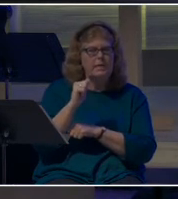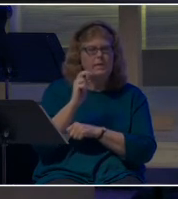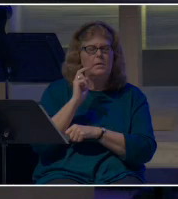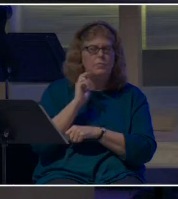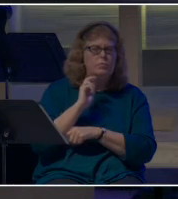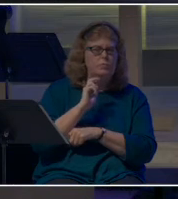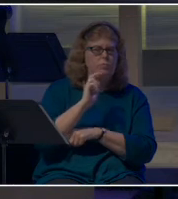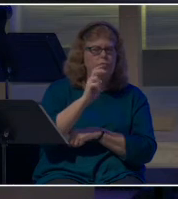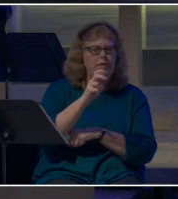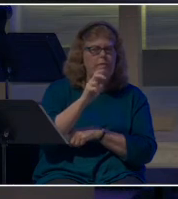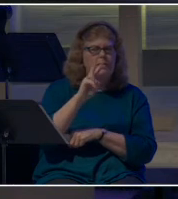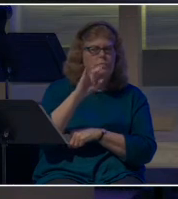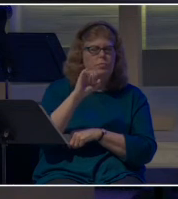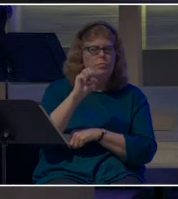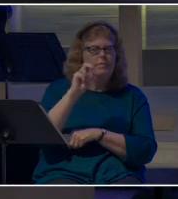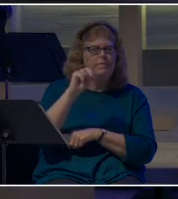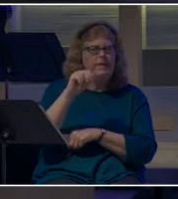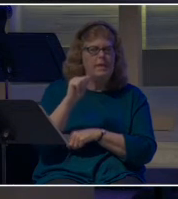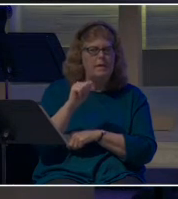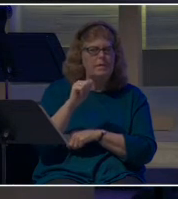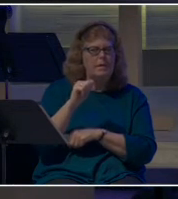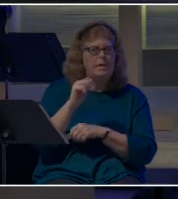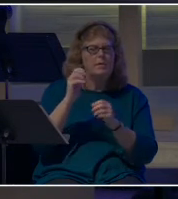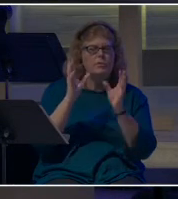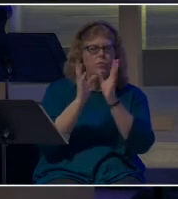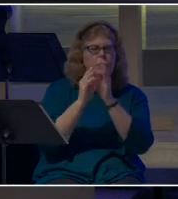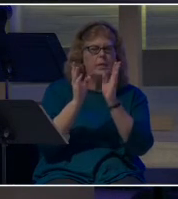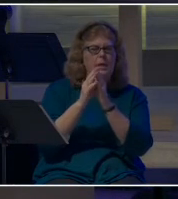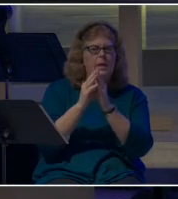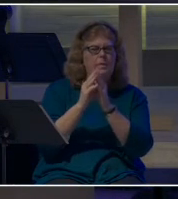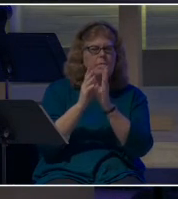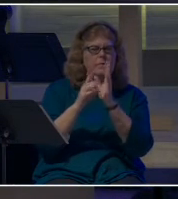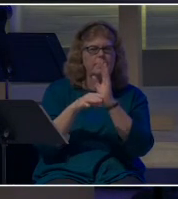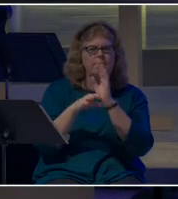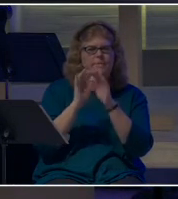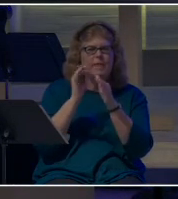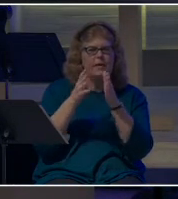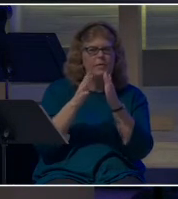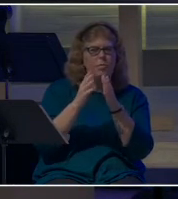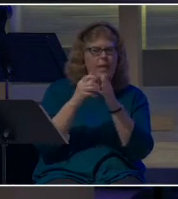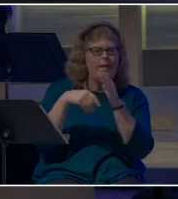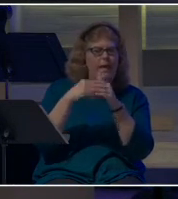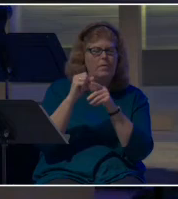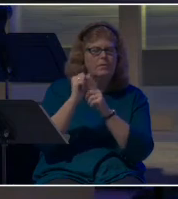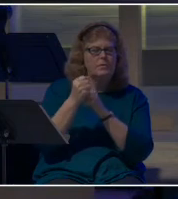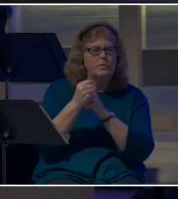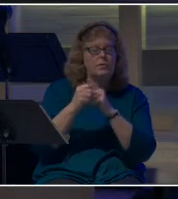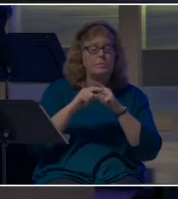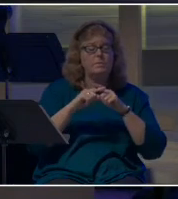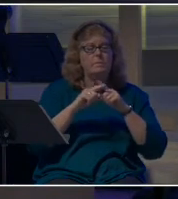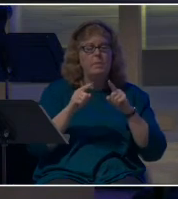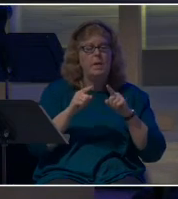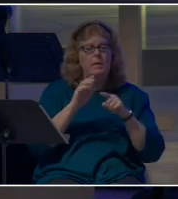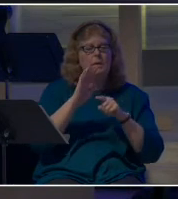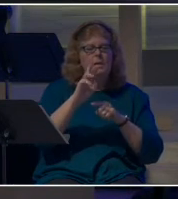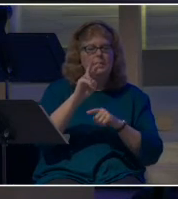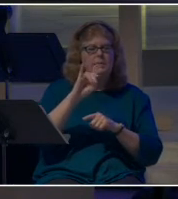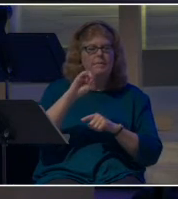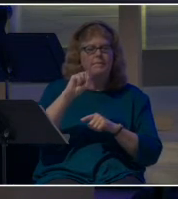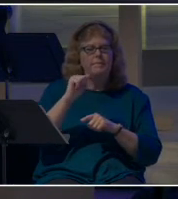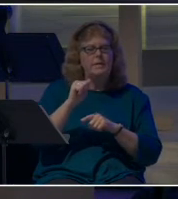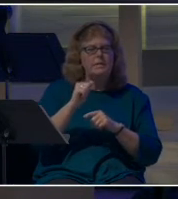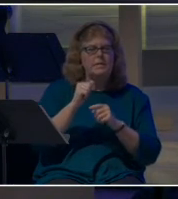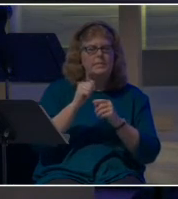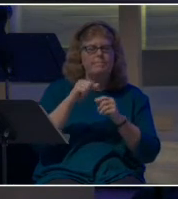travel to Vienna to a conference and hopefully find his way out of this situation. However, his visa